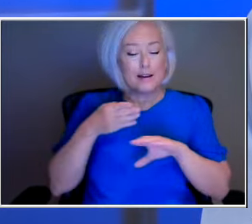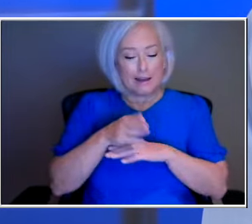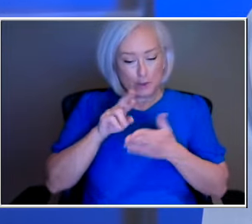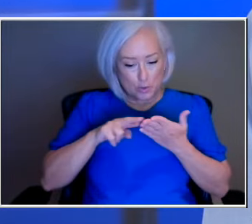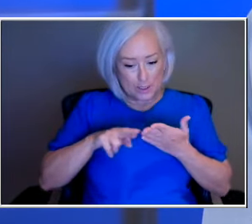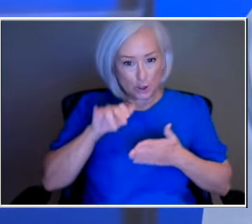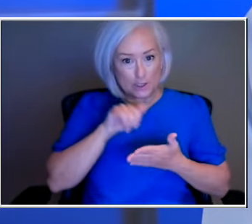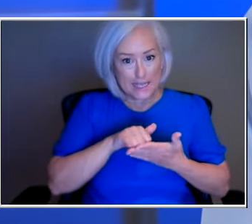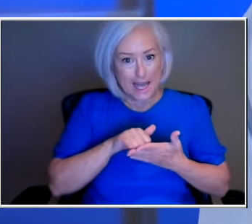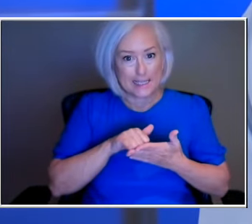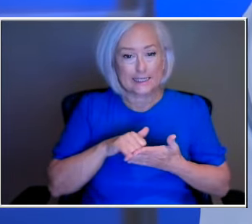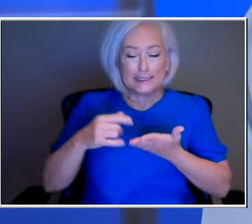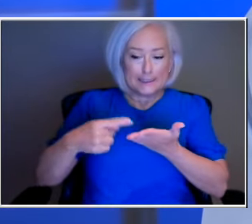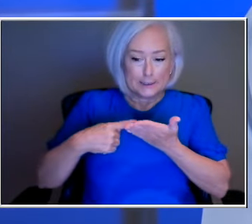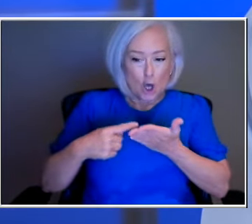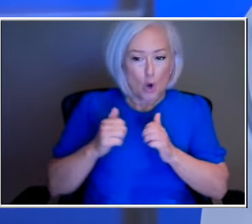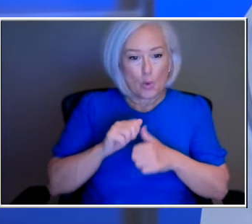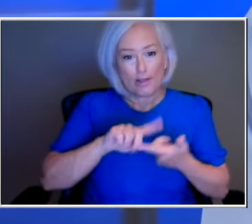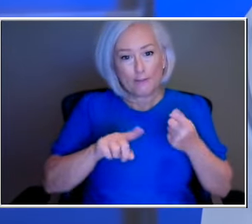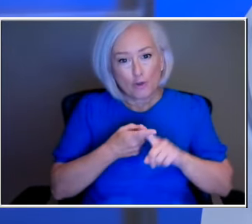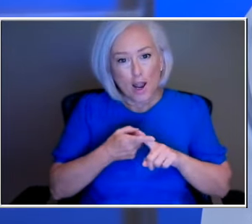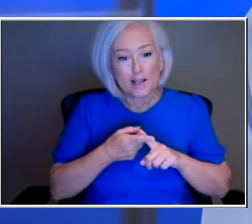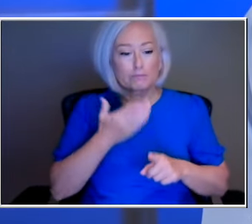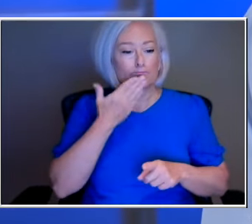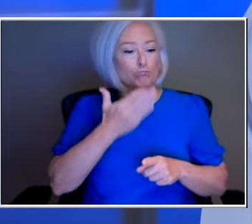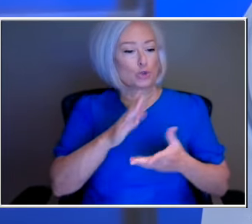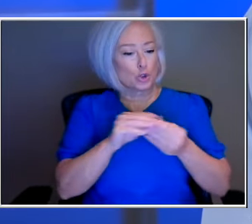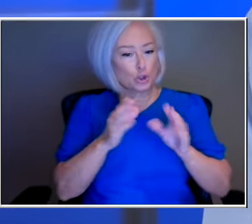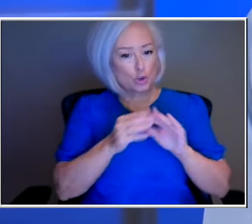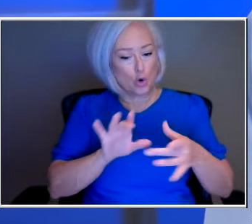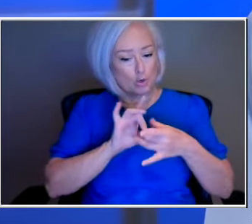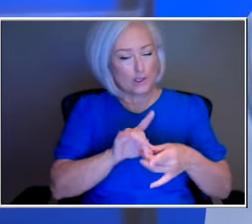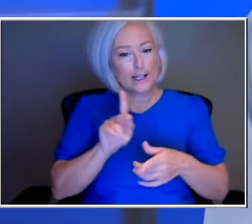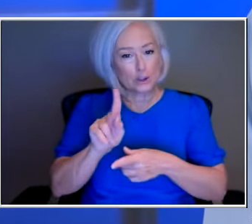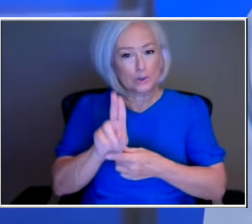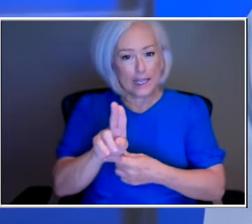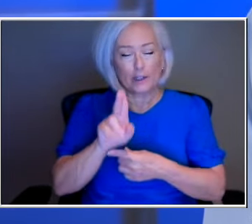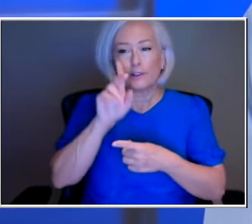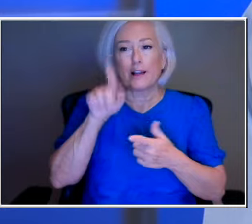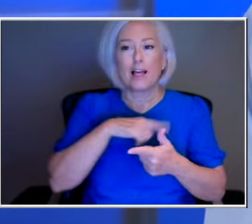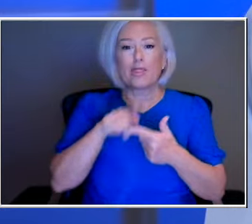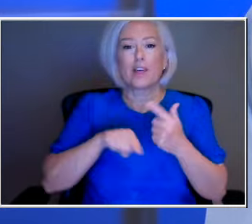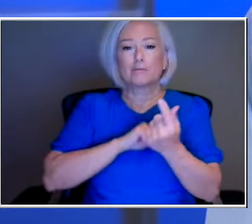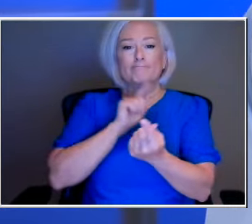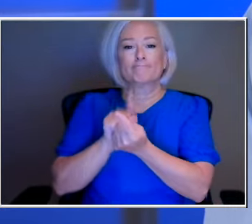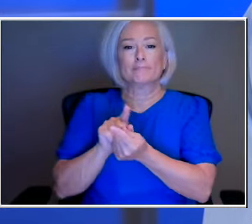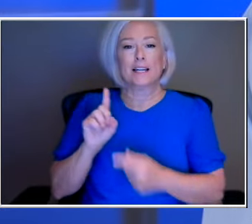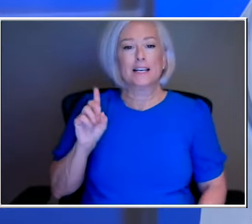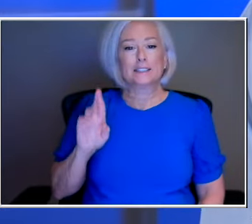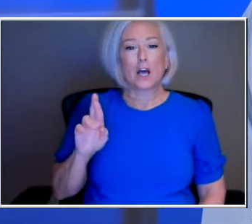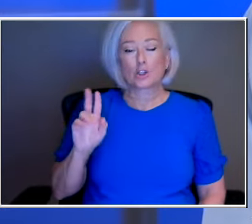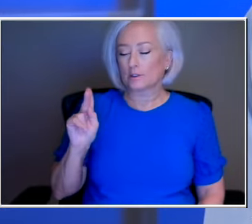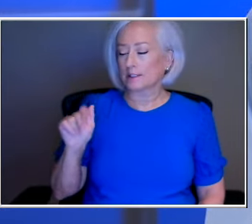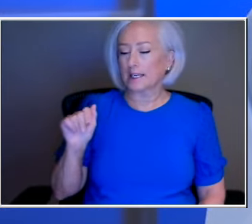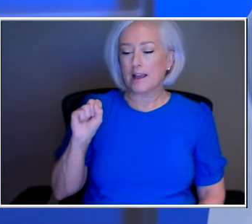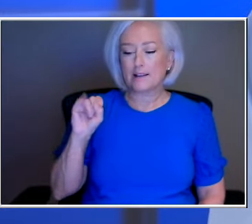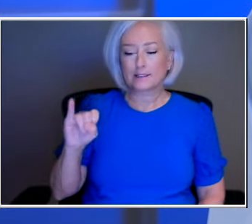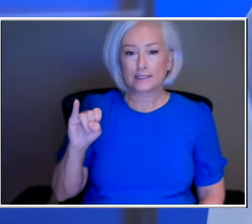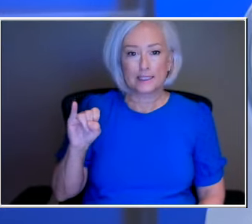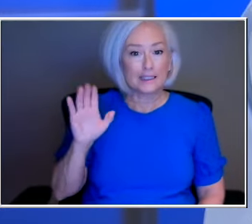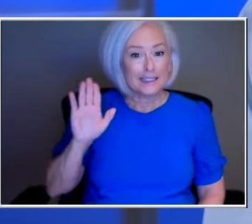discussions with friends who had good stories about KU, and that's where we met Dr. Kasi. His